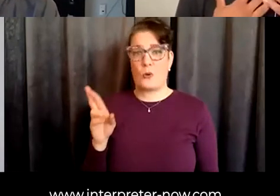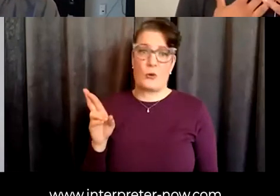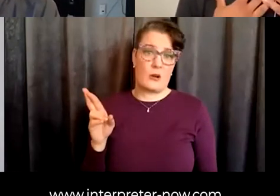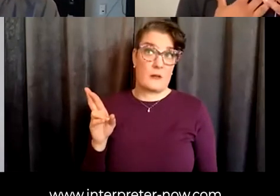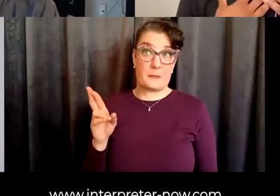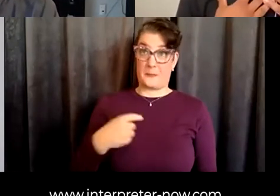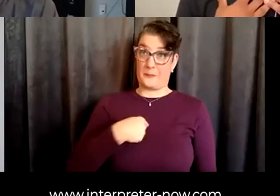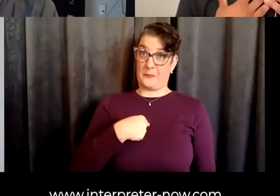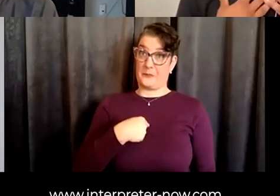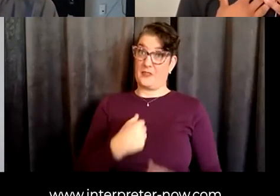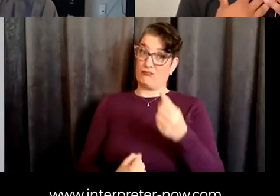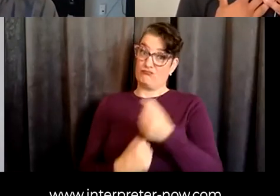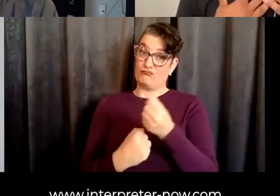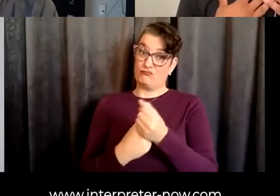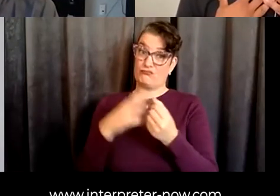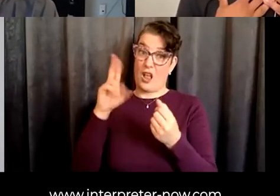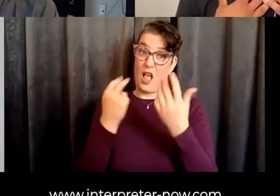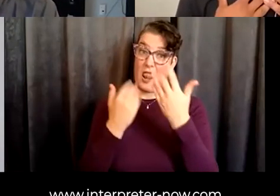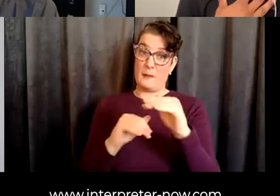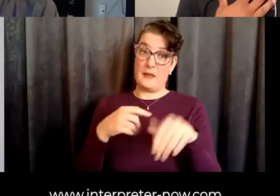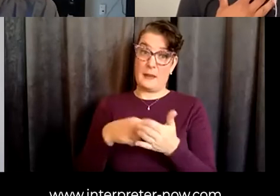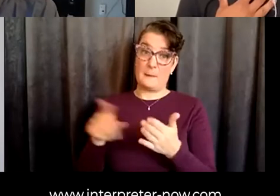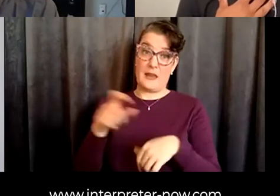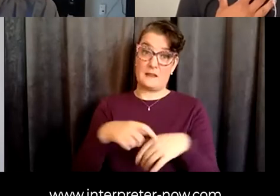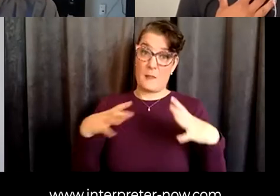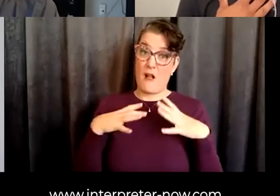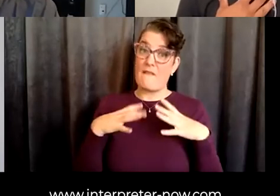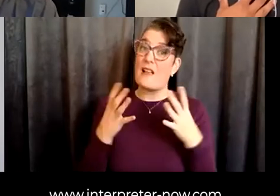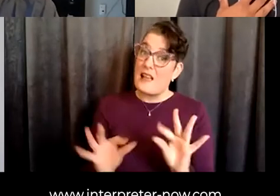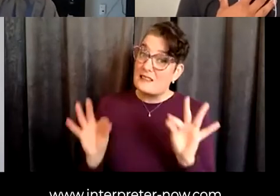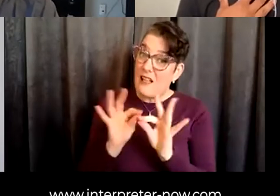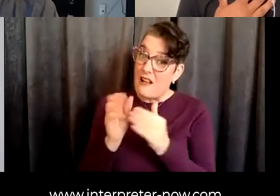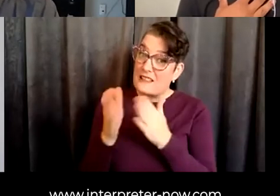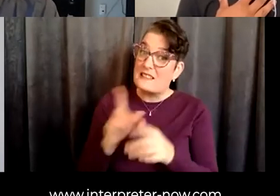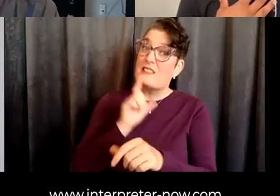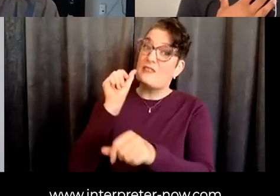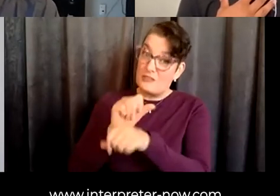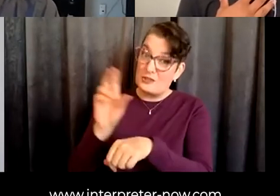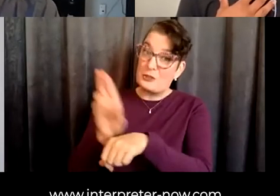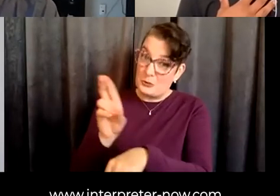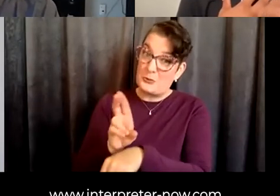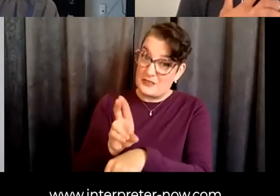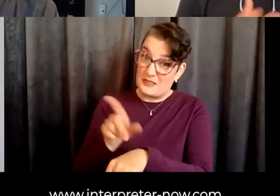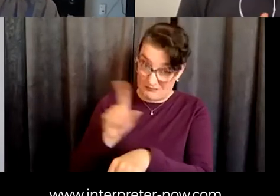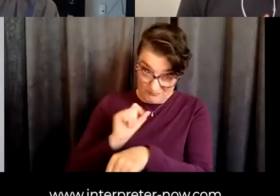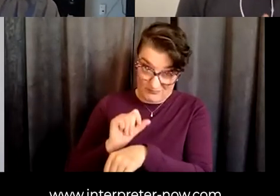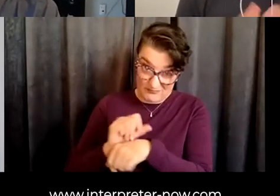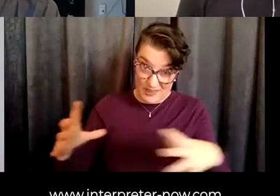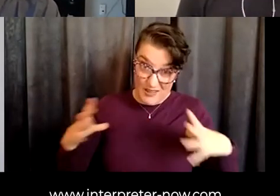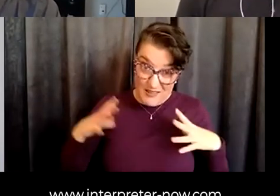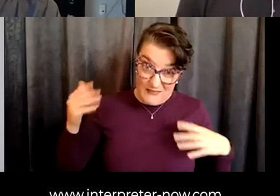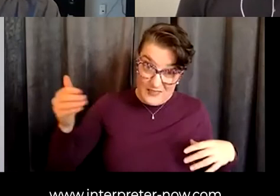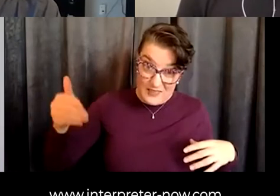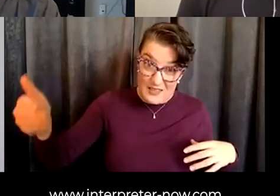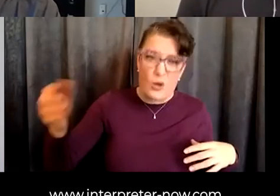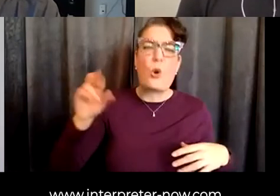I'm a fan of unlimited PTO as long as leaders model it. Like, are you taking time off? Are you